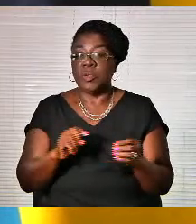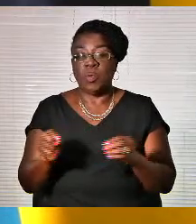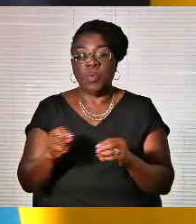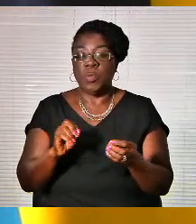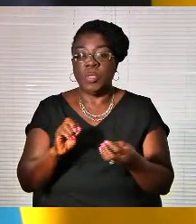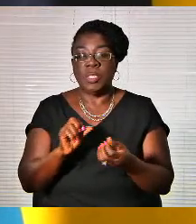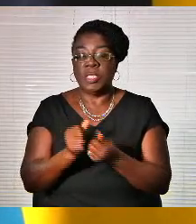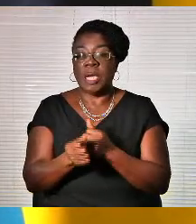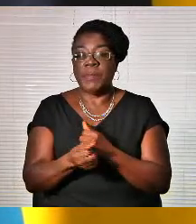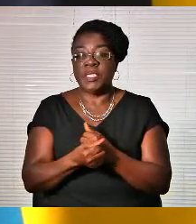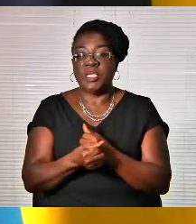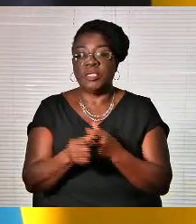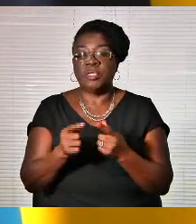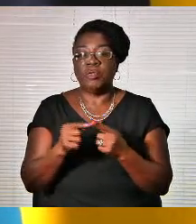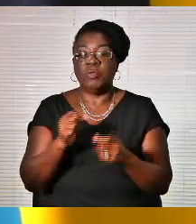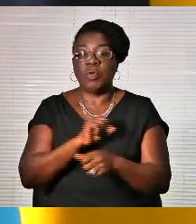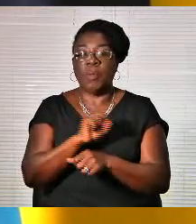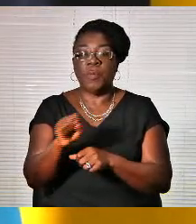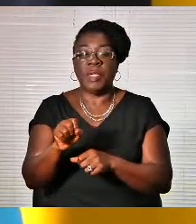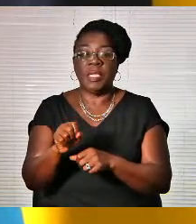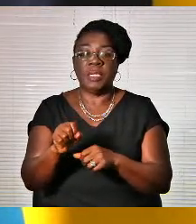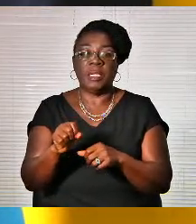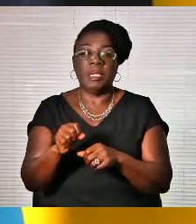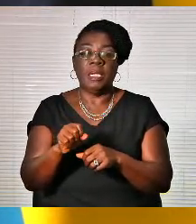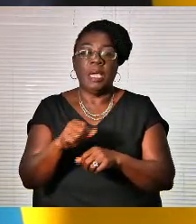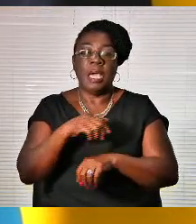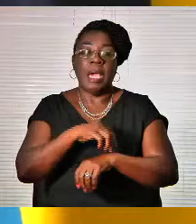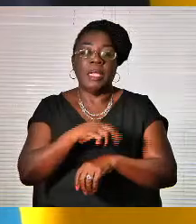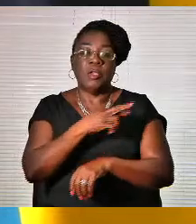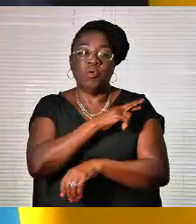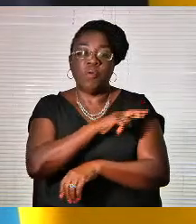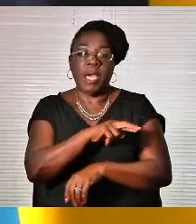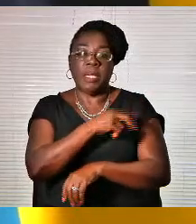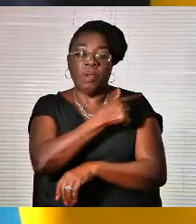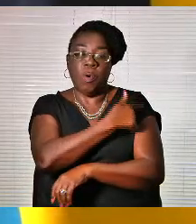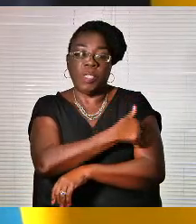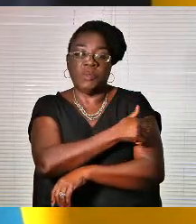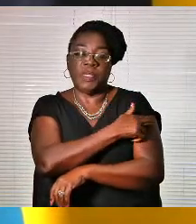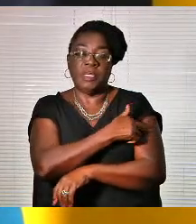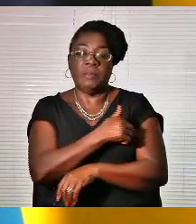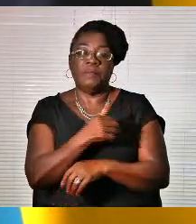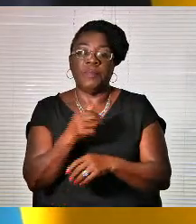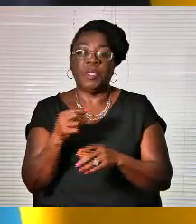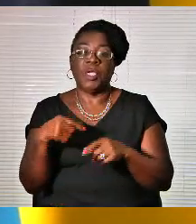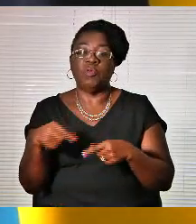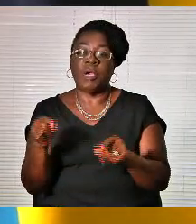sustained to the operating facility at Durand Memorial Hospital. Thank you.